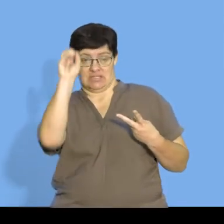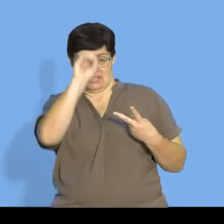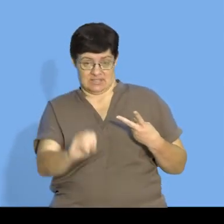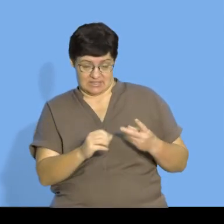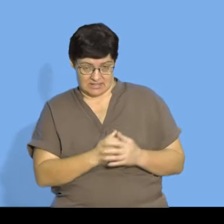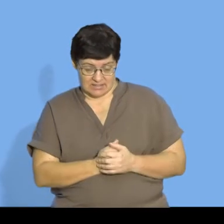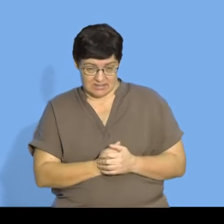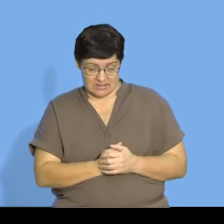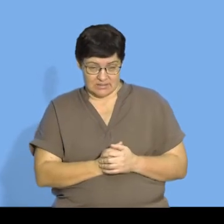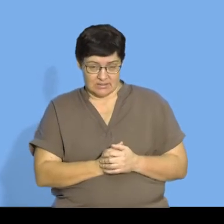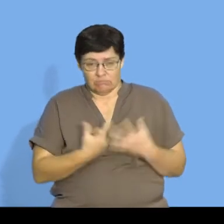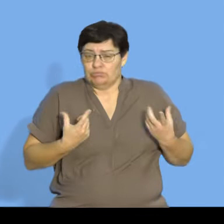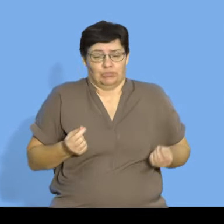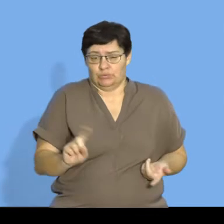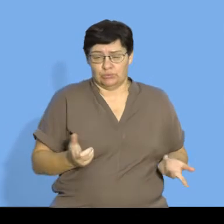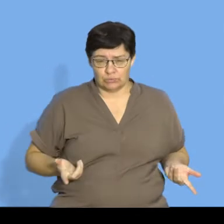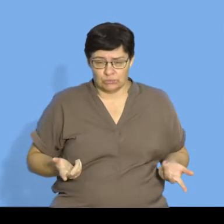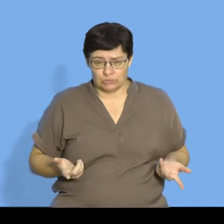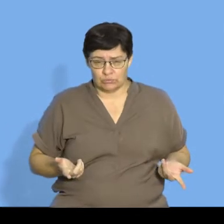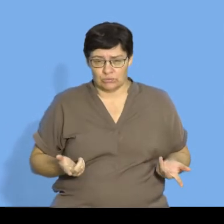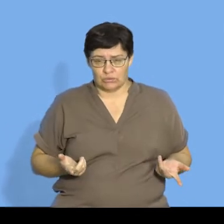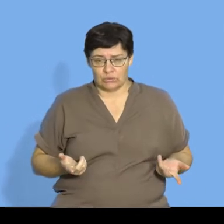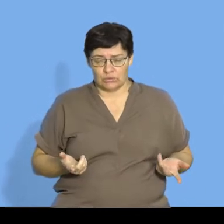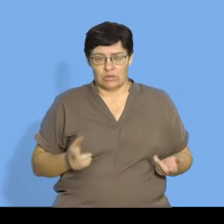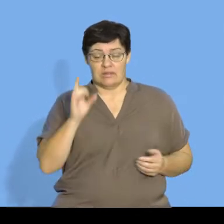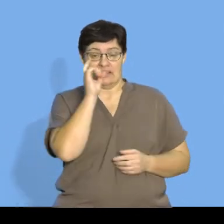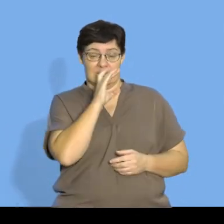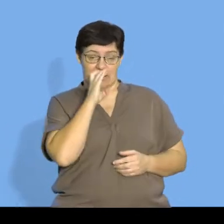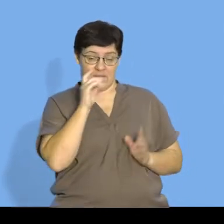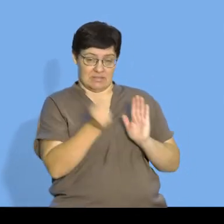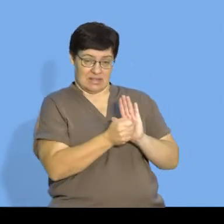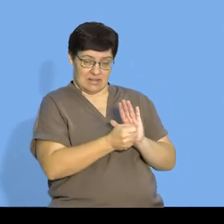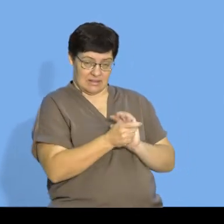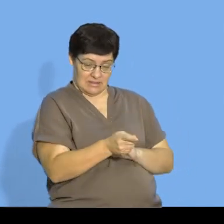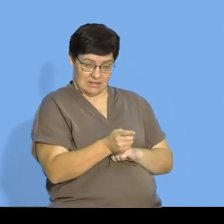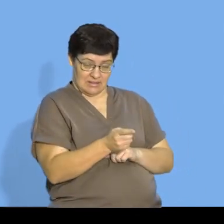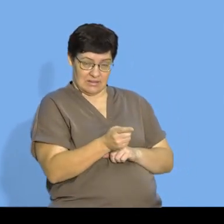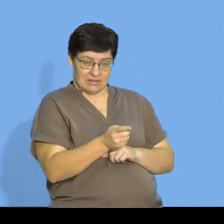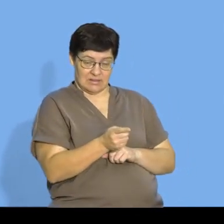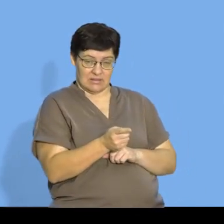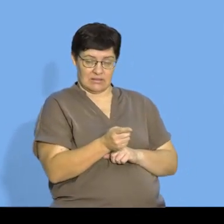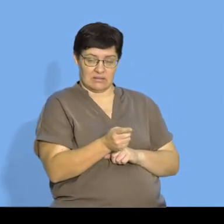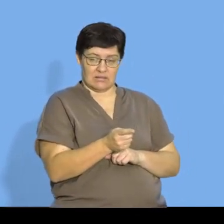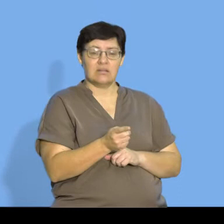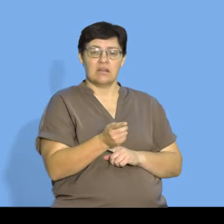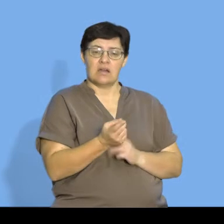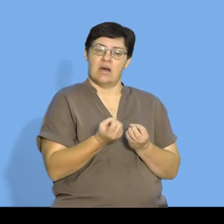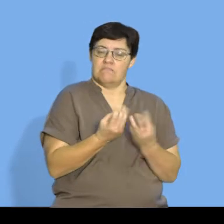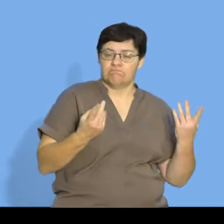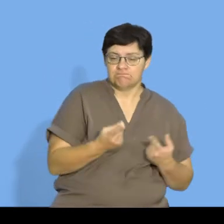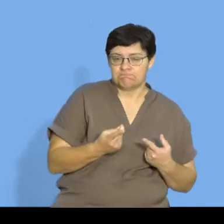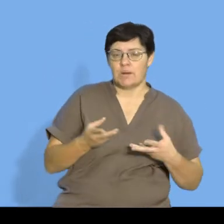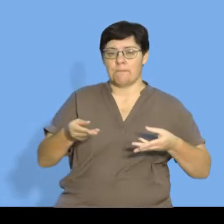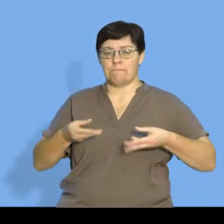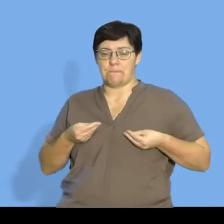and do this here. What should I do? I take my September sales to calculate the amount that I'm